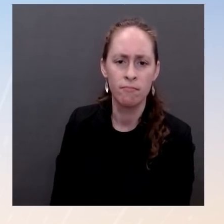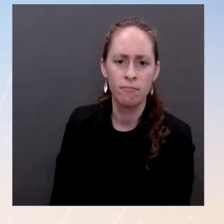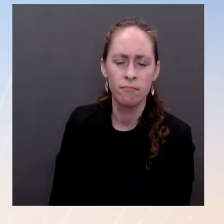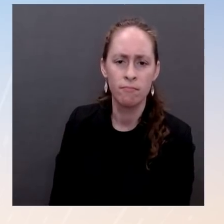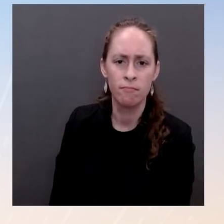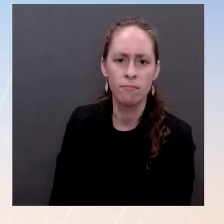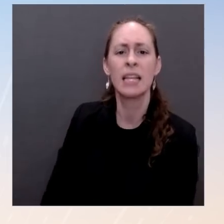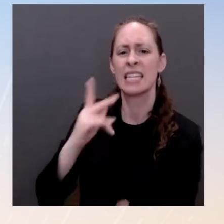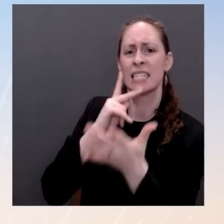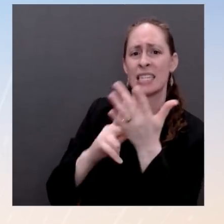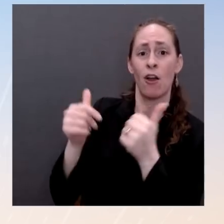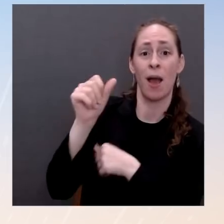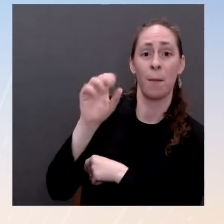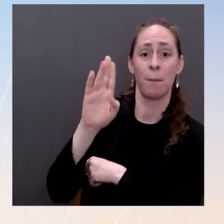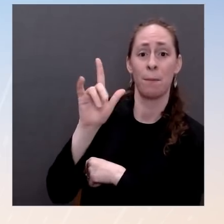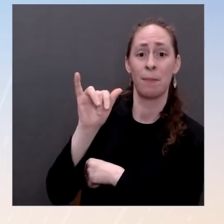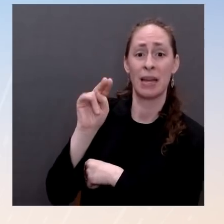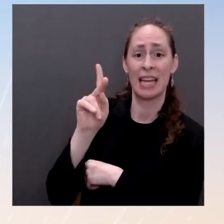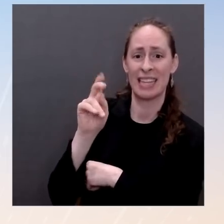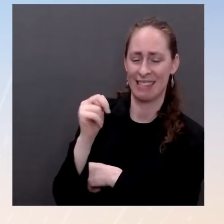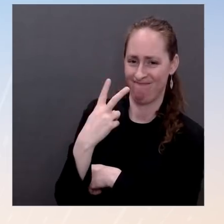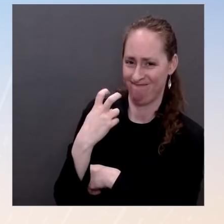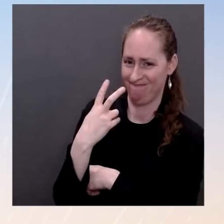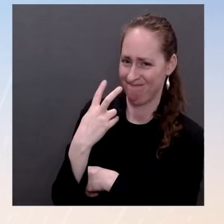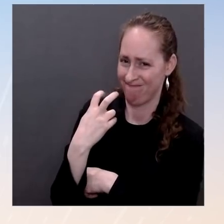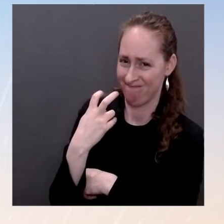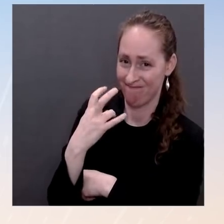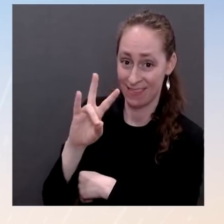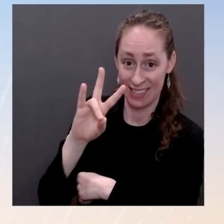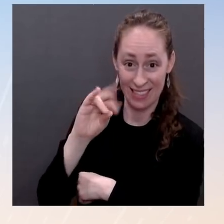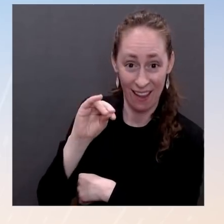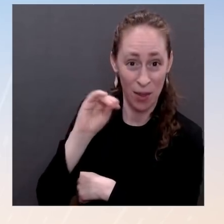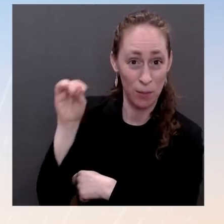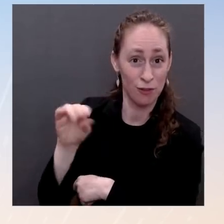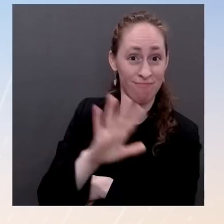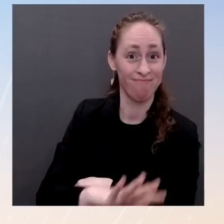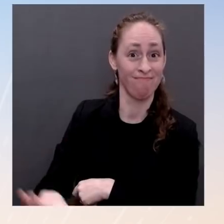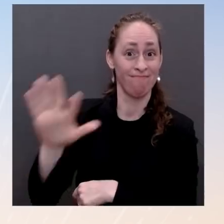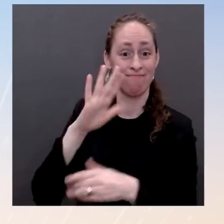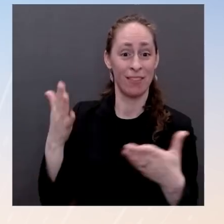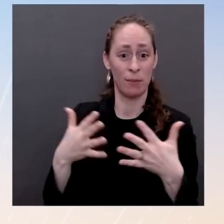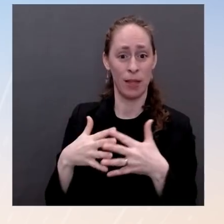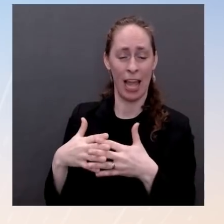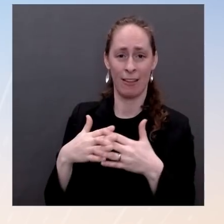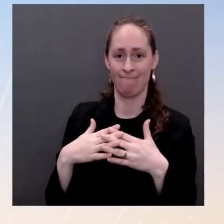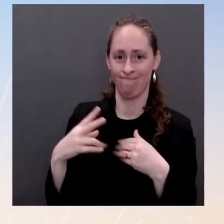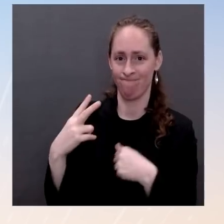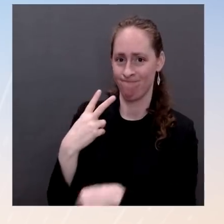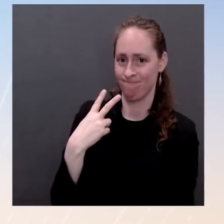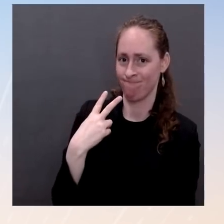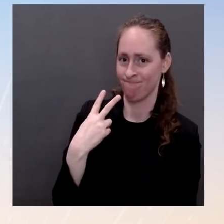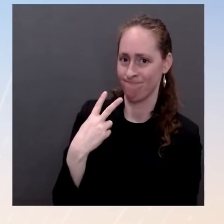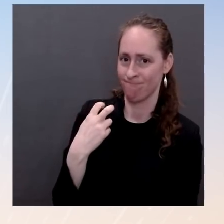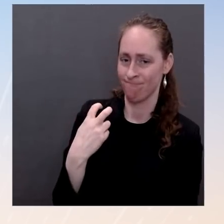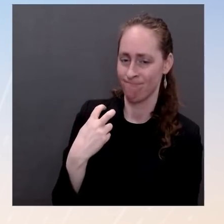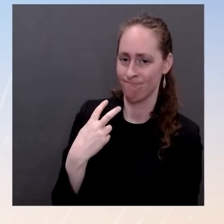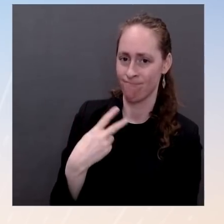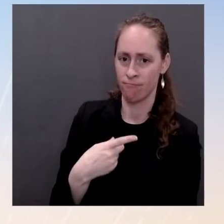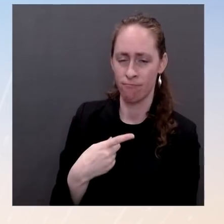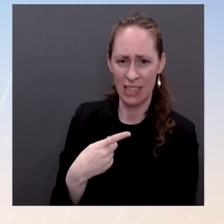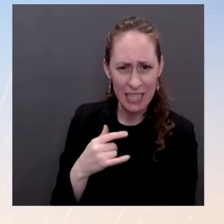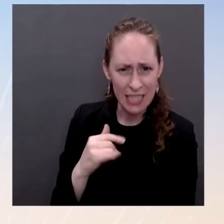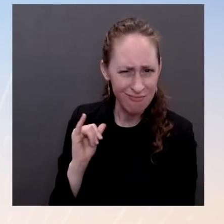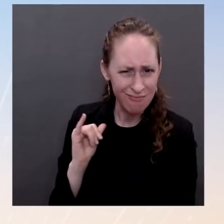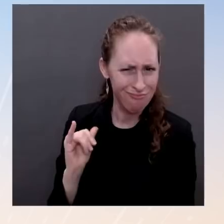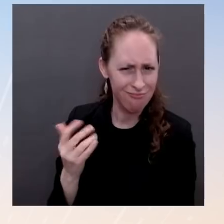jumpstarting global vaccination efforts? And can you talk a little bit about why you're not on pace? Is it, for instance, a supply problem,